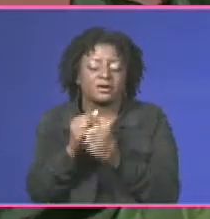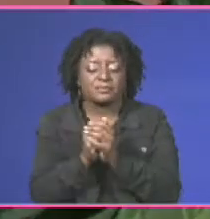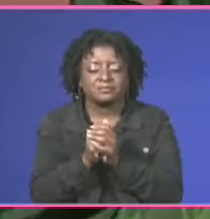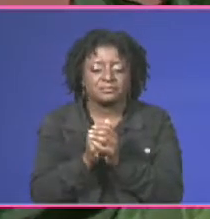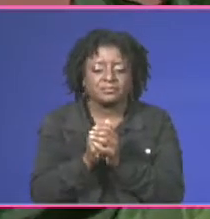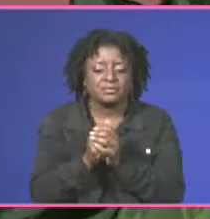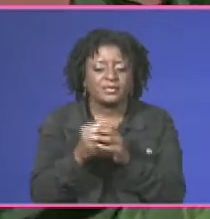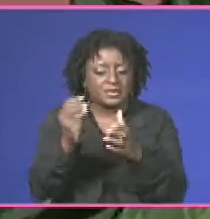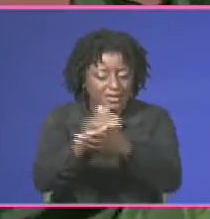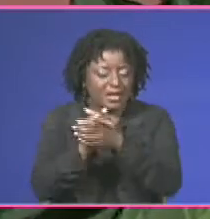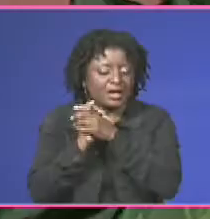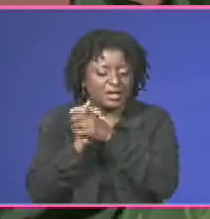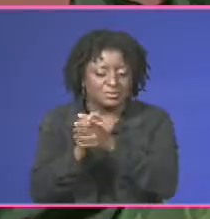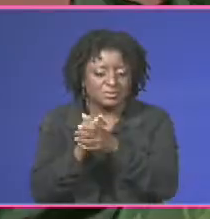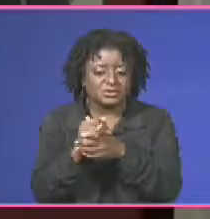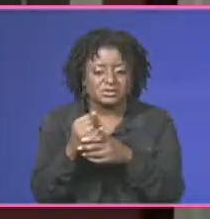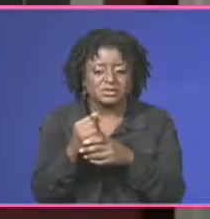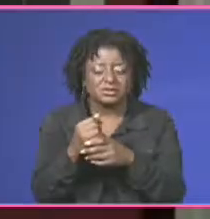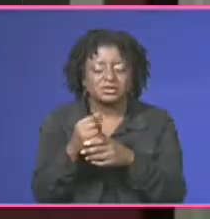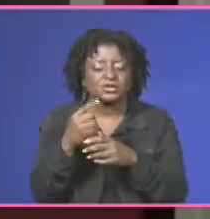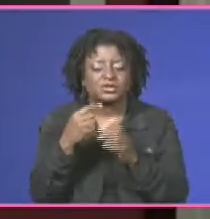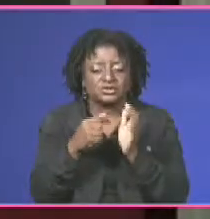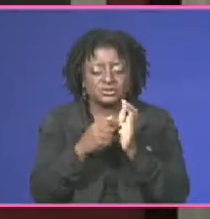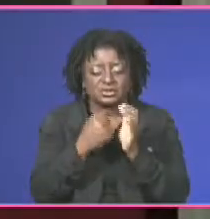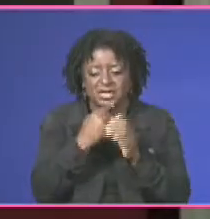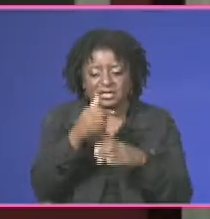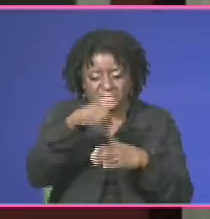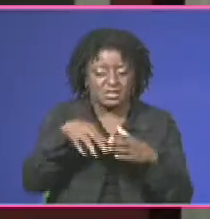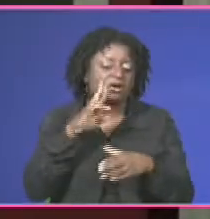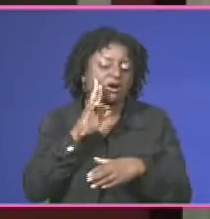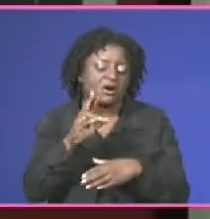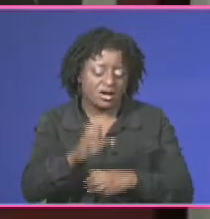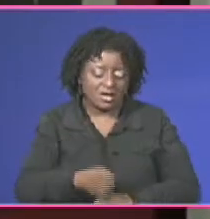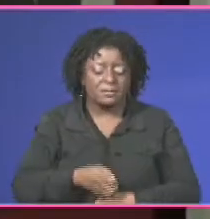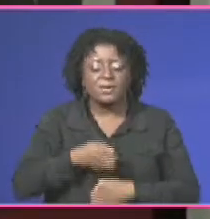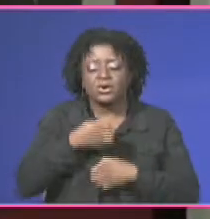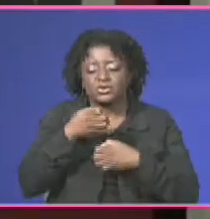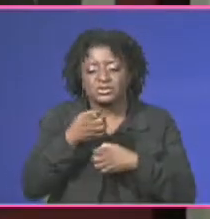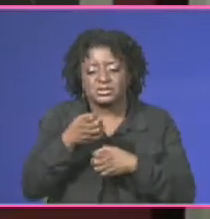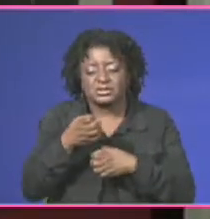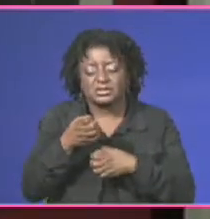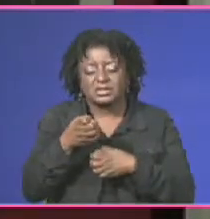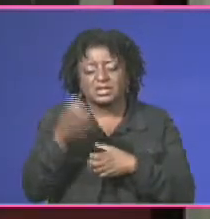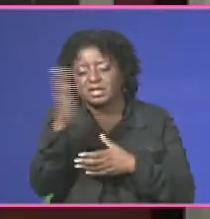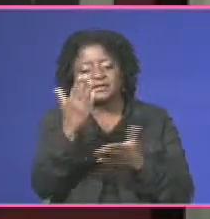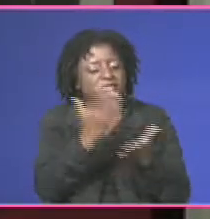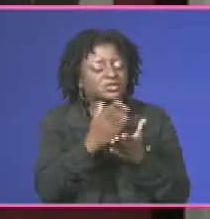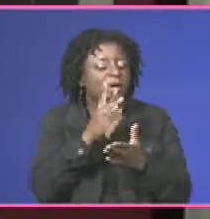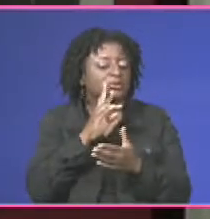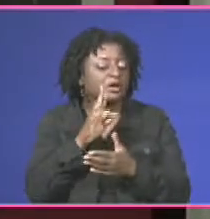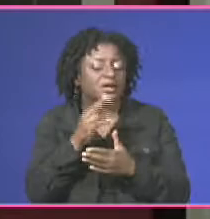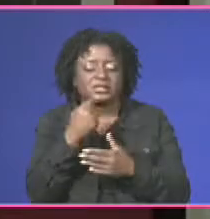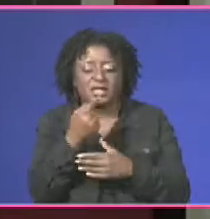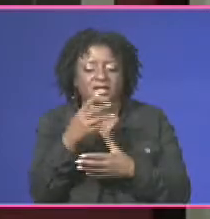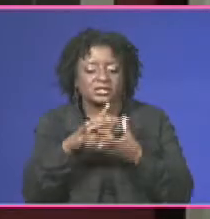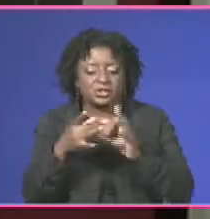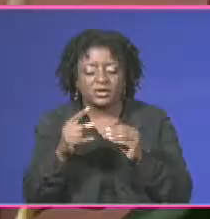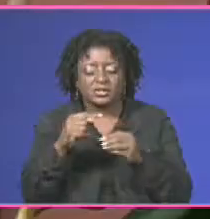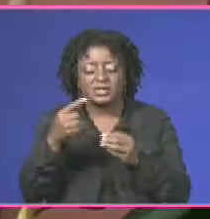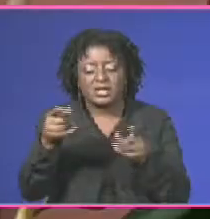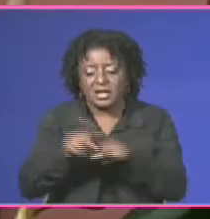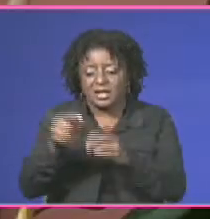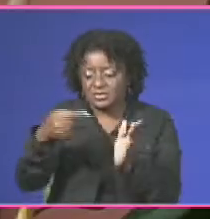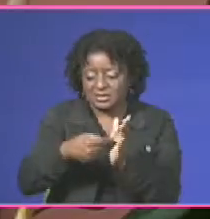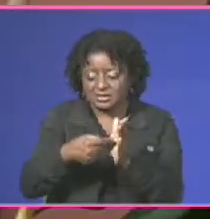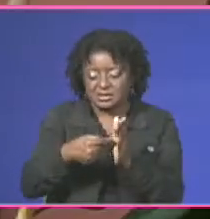The acclamation tugs at her emotions, but it's never trumped her telling stories like this one about days of being hungry.